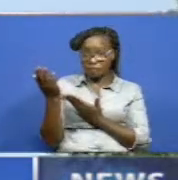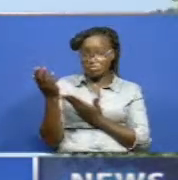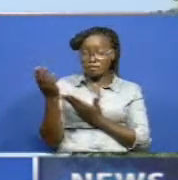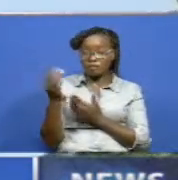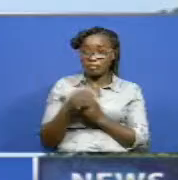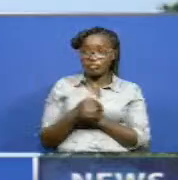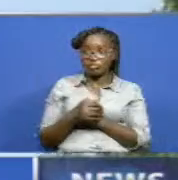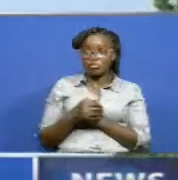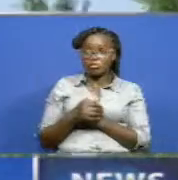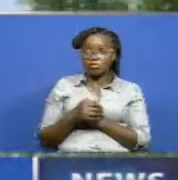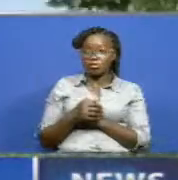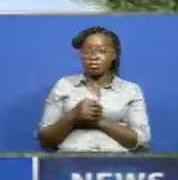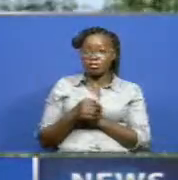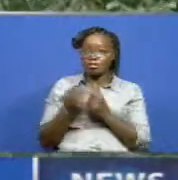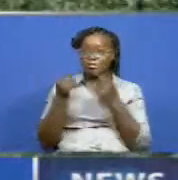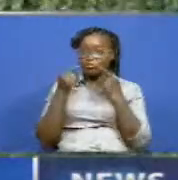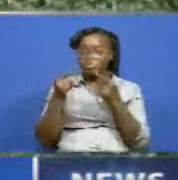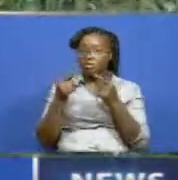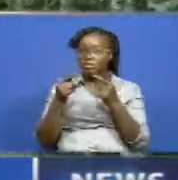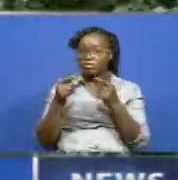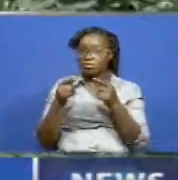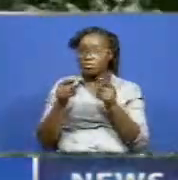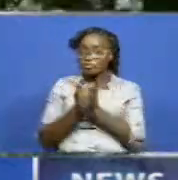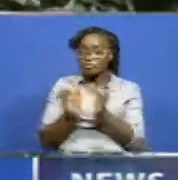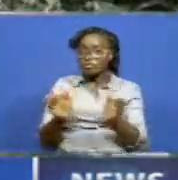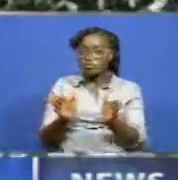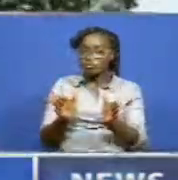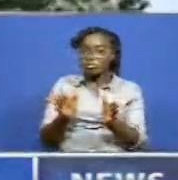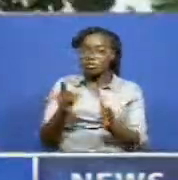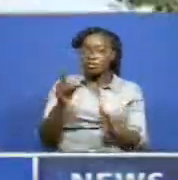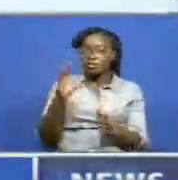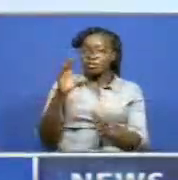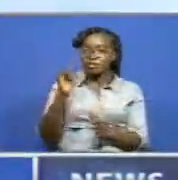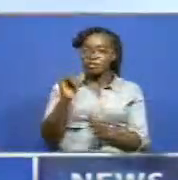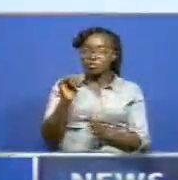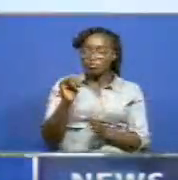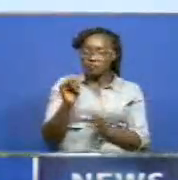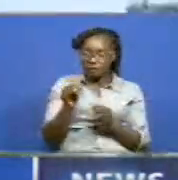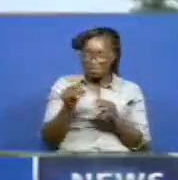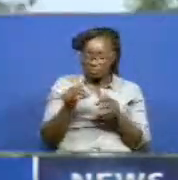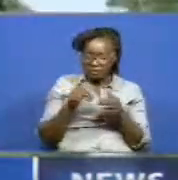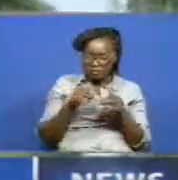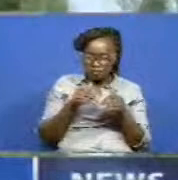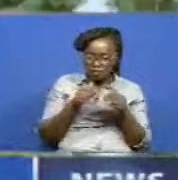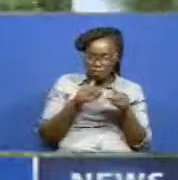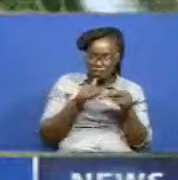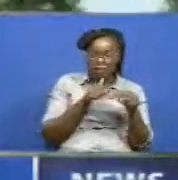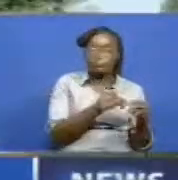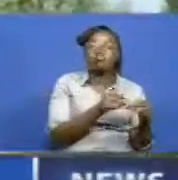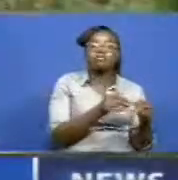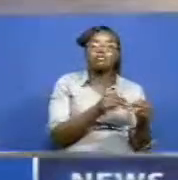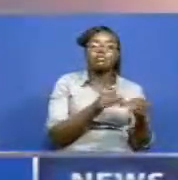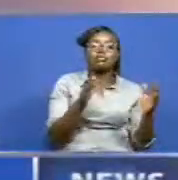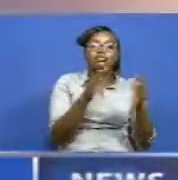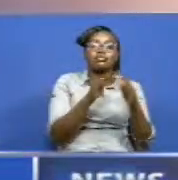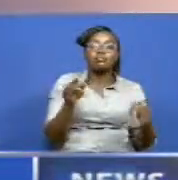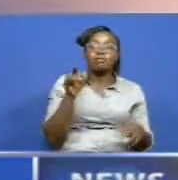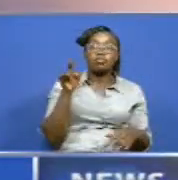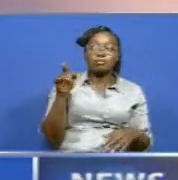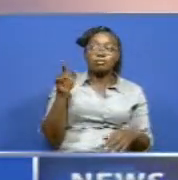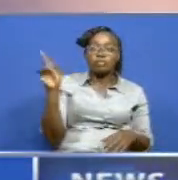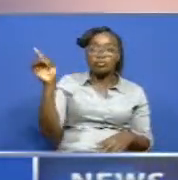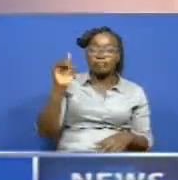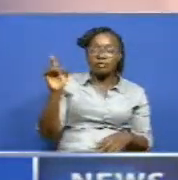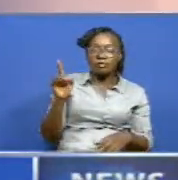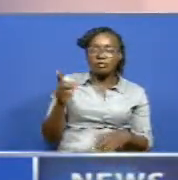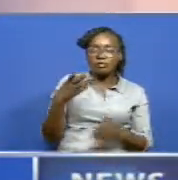A tip-off from a member of the public led DCI sleuths to Makazi Apartments in Kilimani, Nairobi, where millions